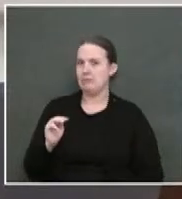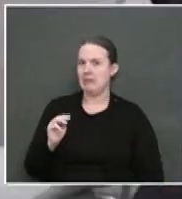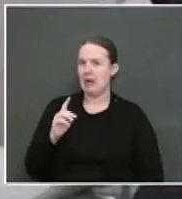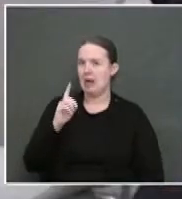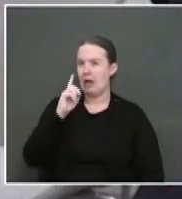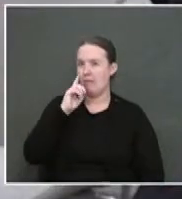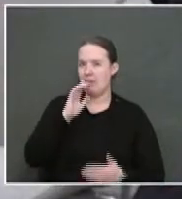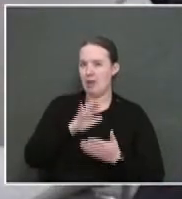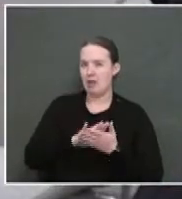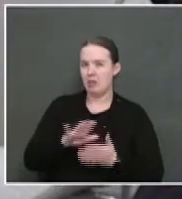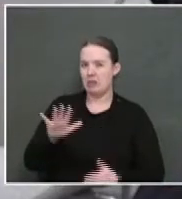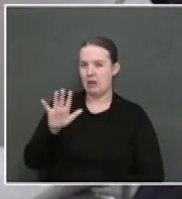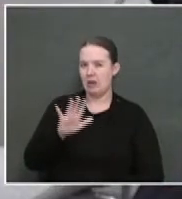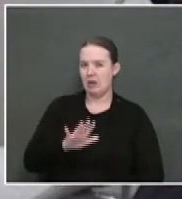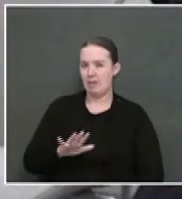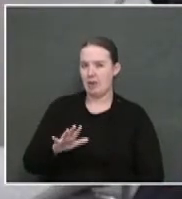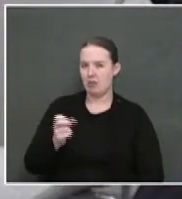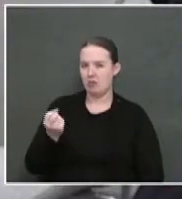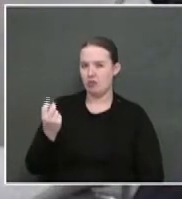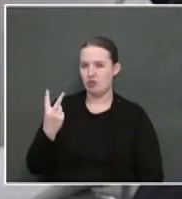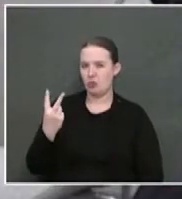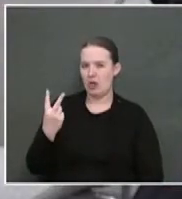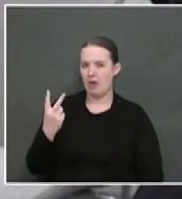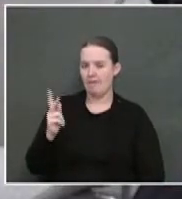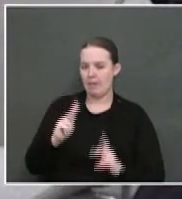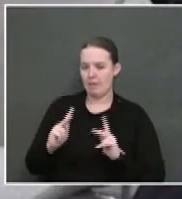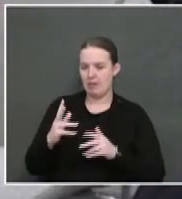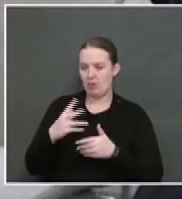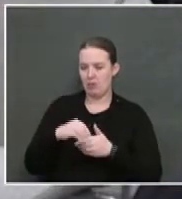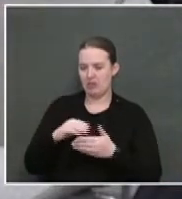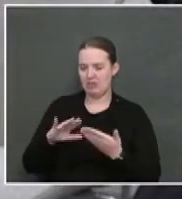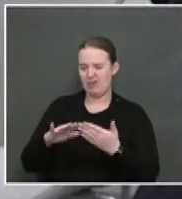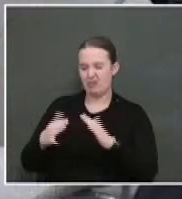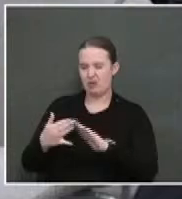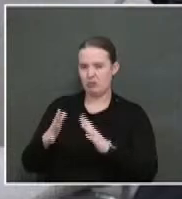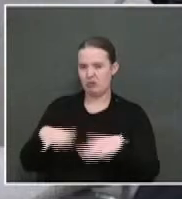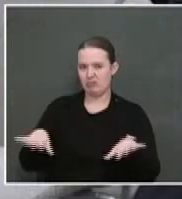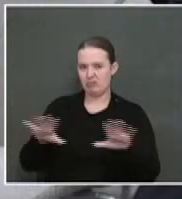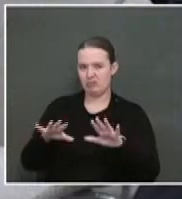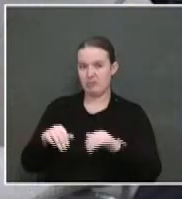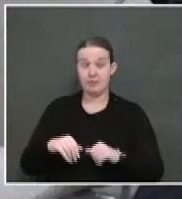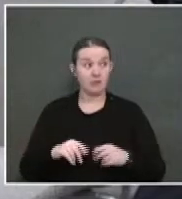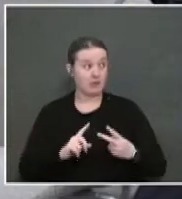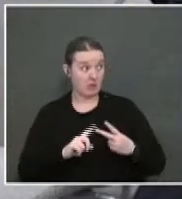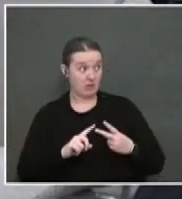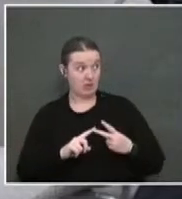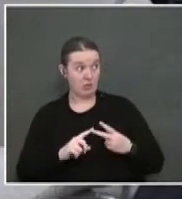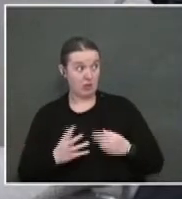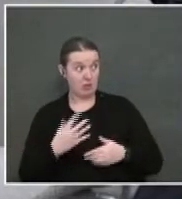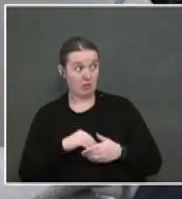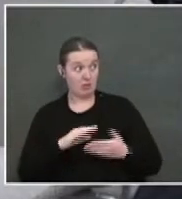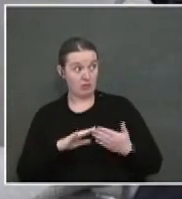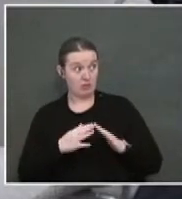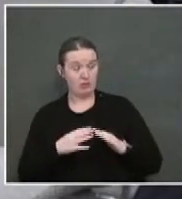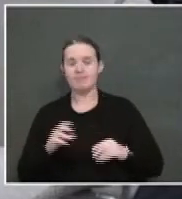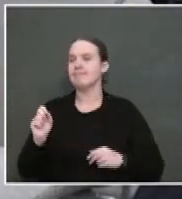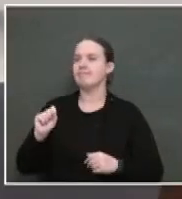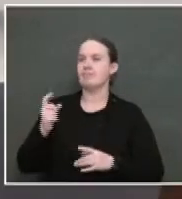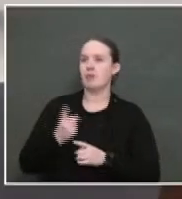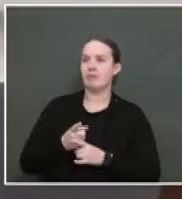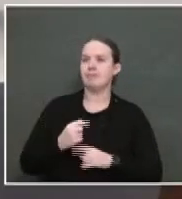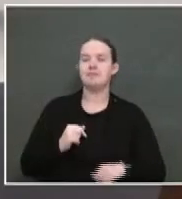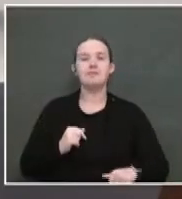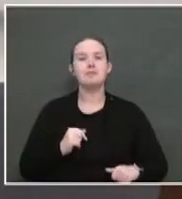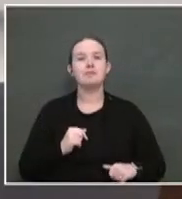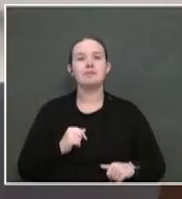I believe it was approximately a dozen participants from the community. Okay, for the second one that included community members. That's right. And